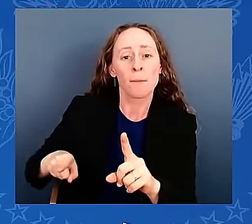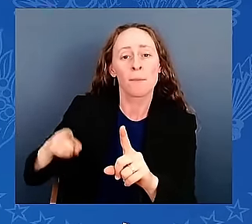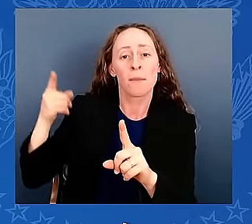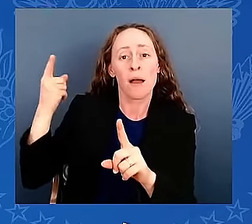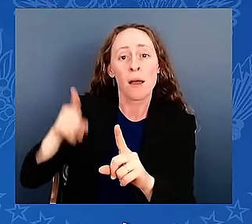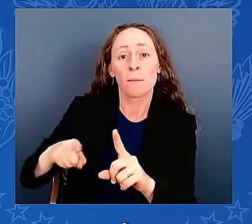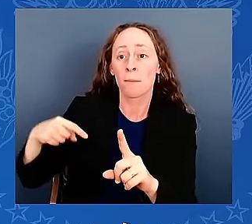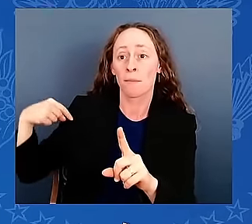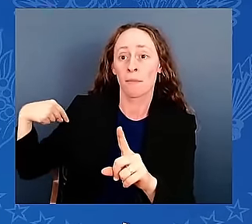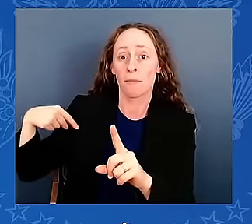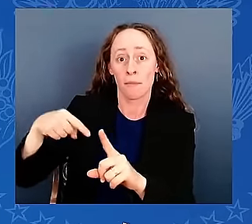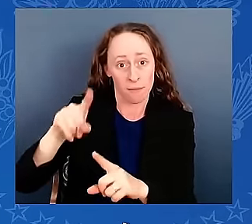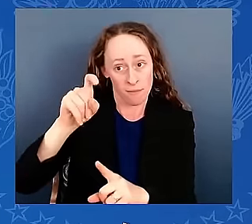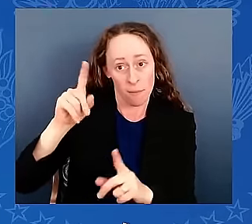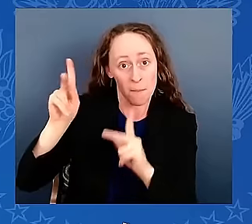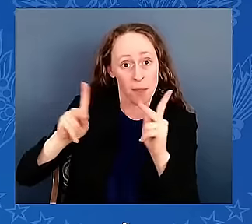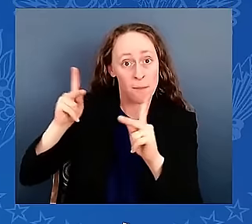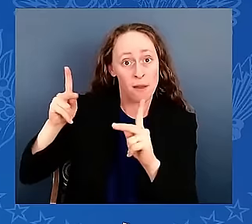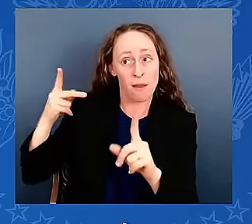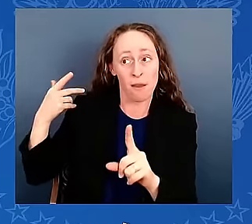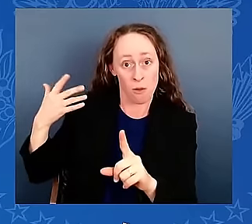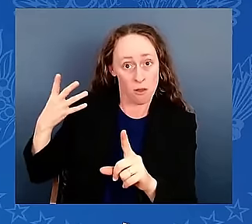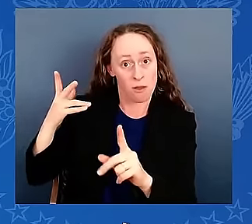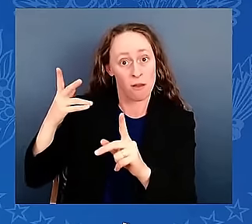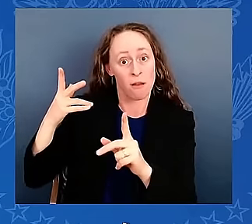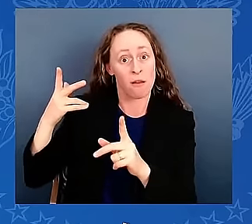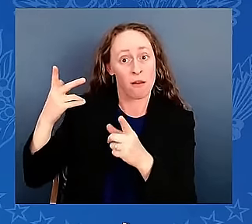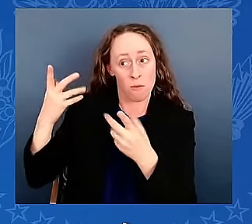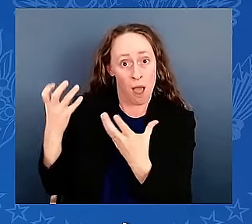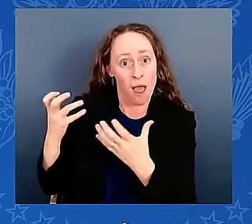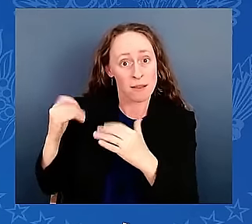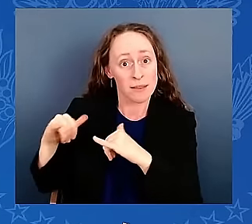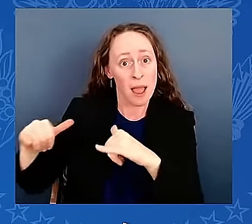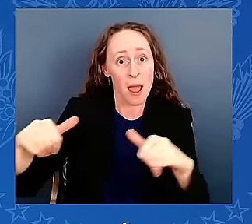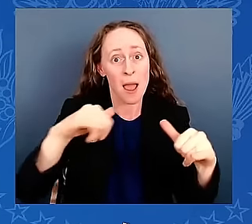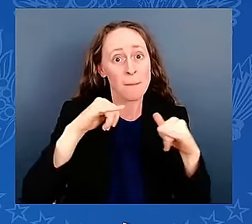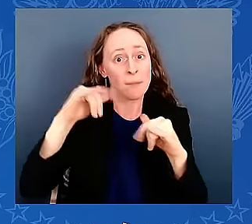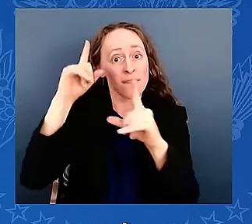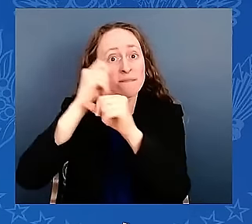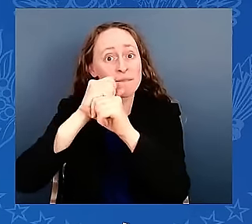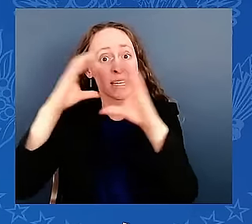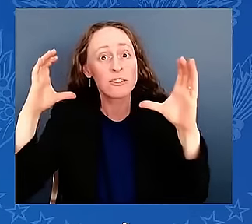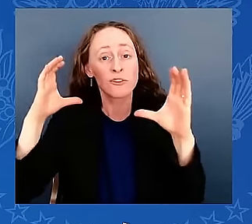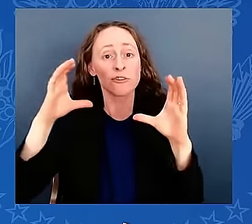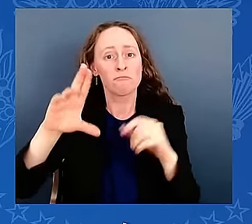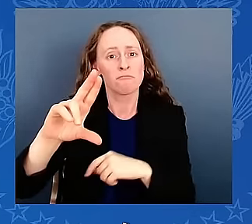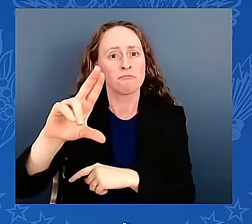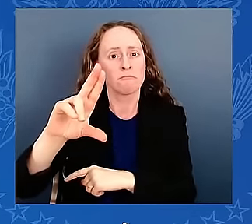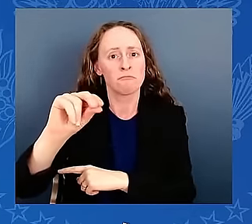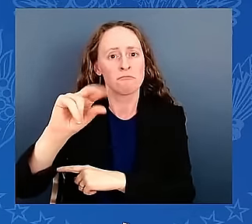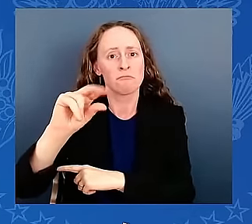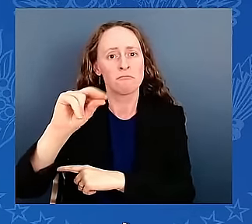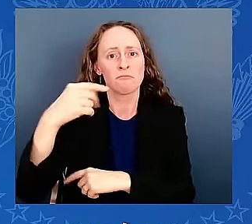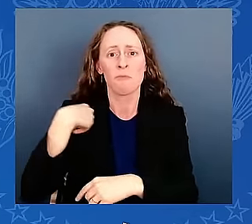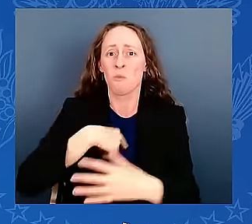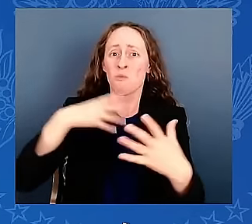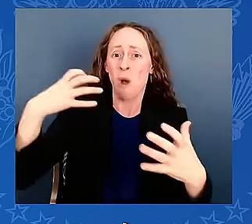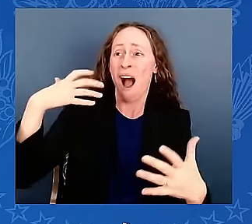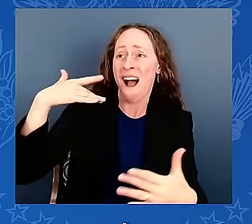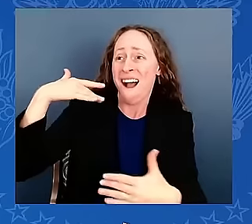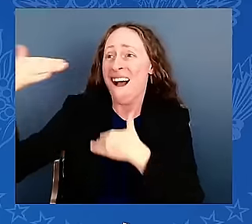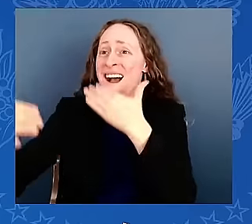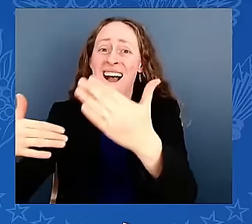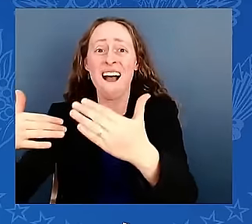some, the notion of progress is seen as a threat to the imbalance of power that has allowed them to prosper,